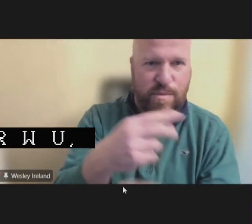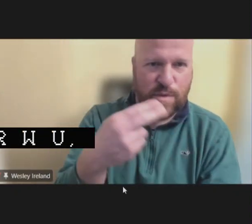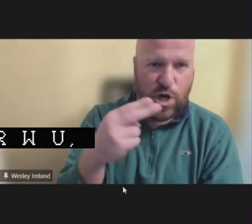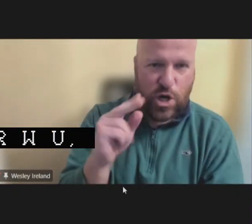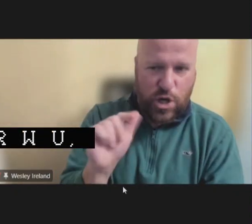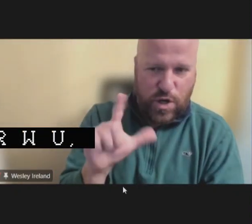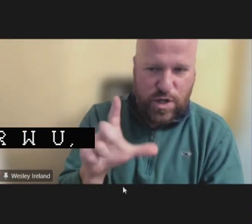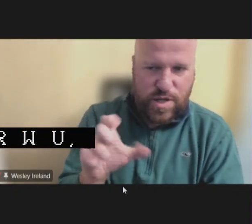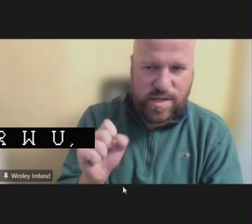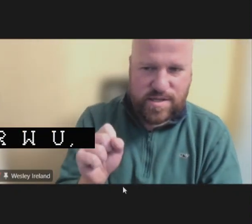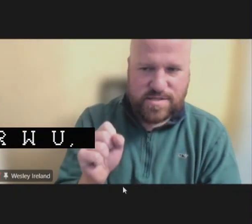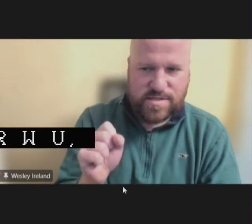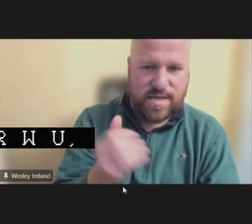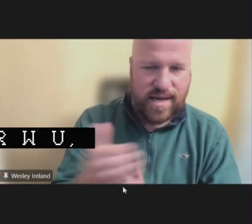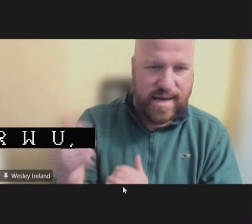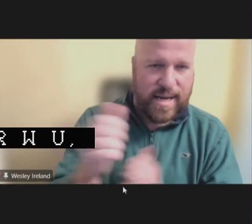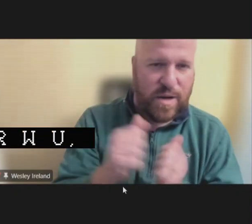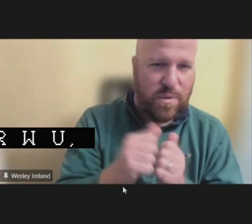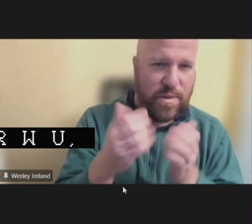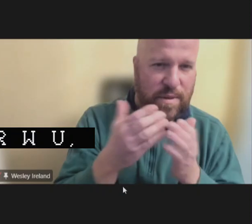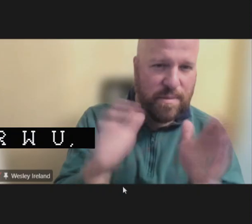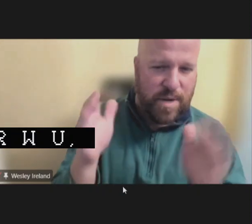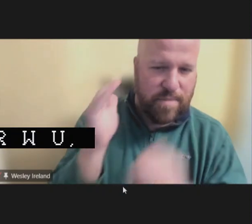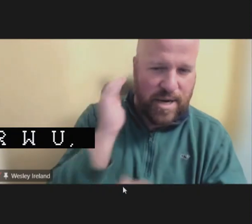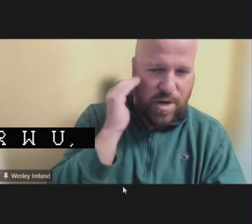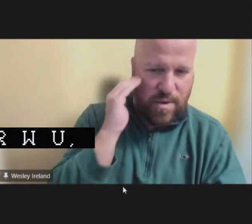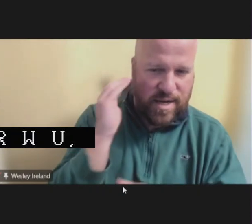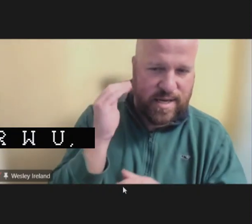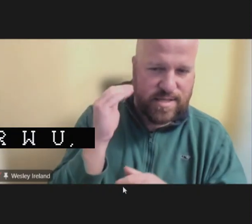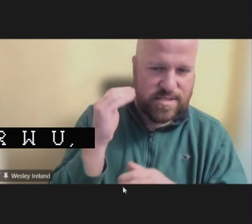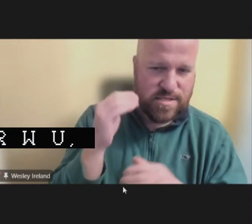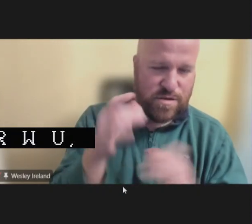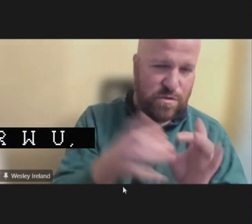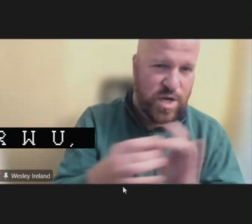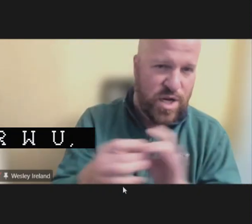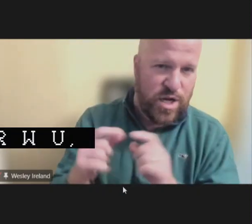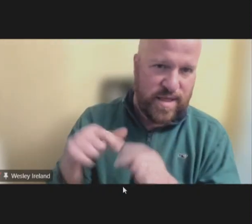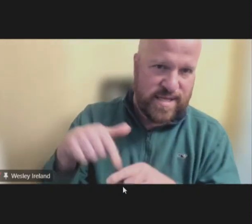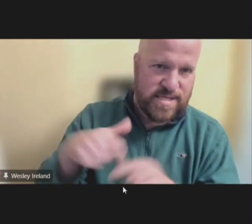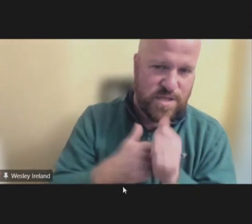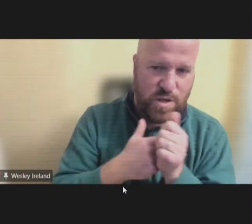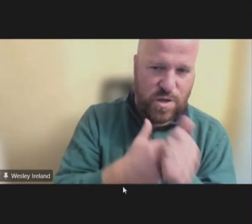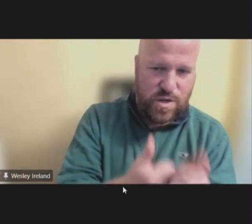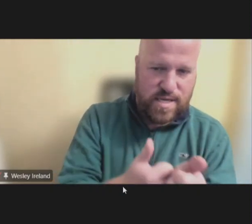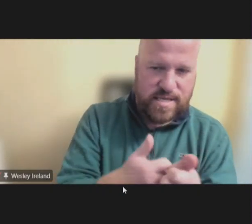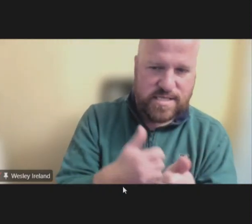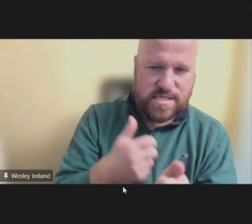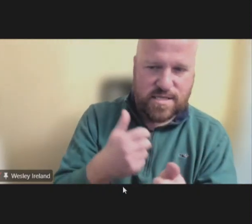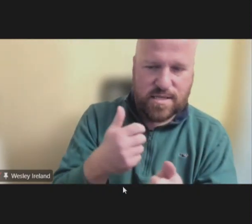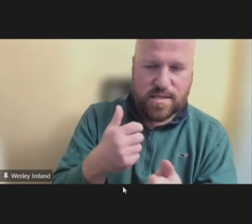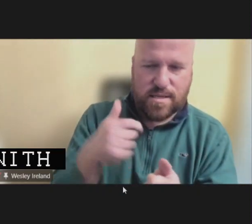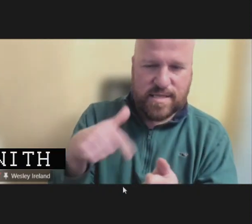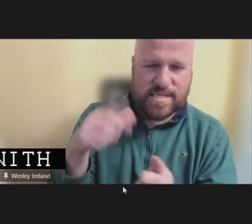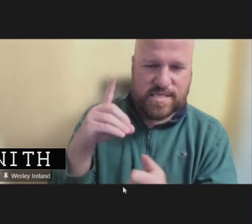There are some hurdles ahead with public awareness regarding the